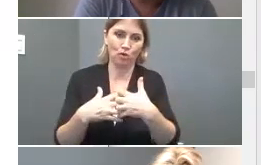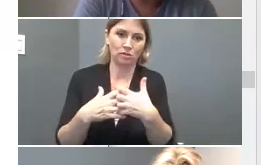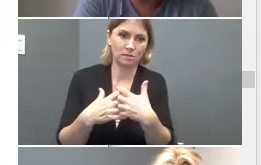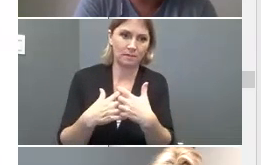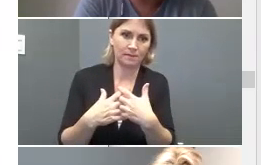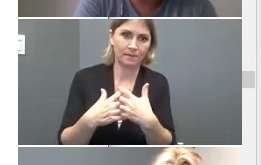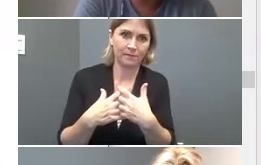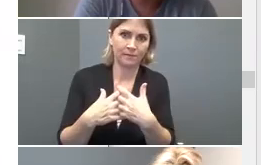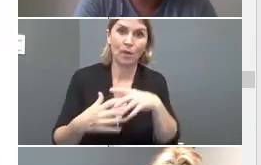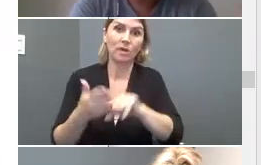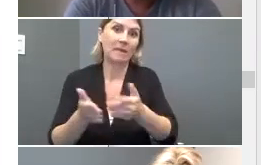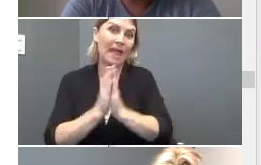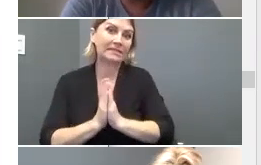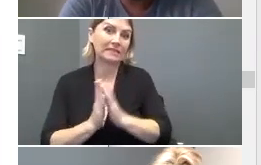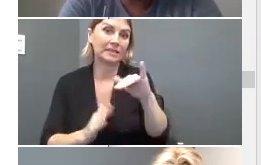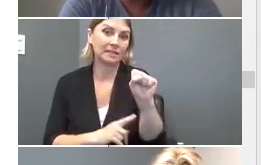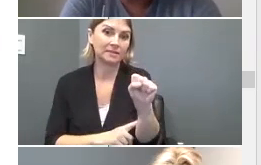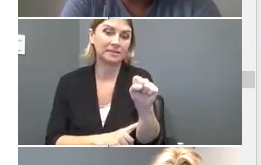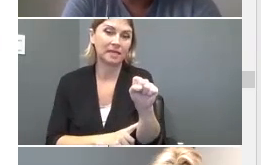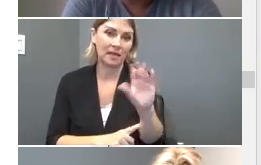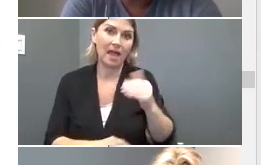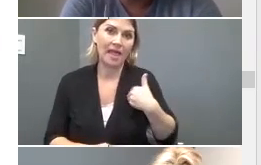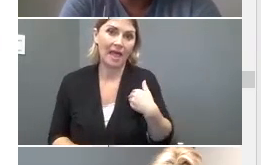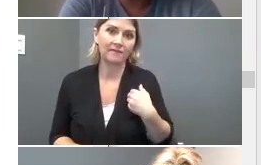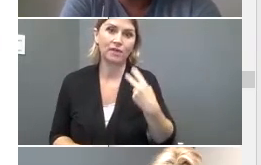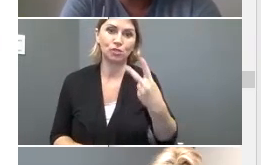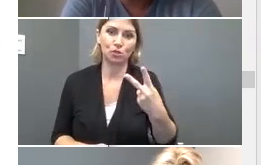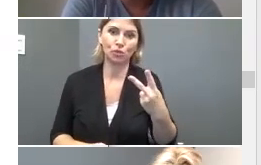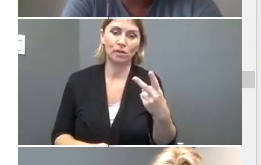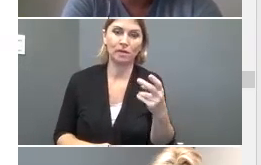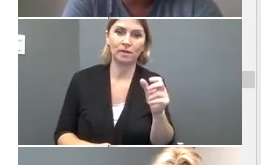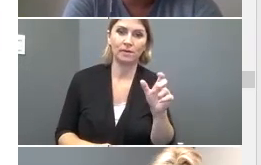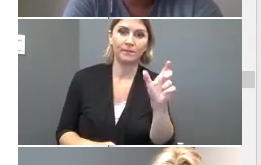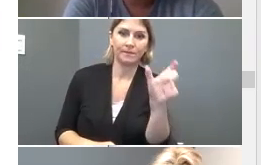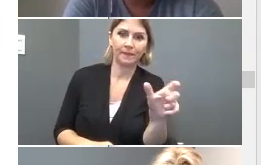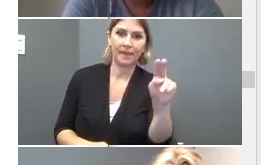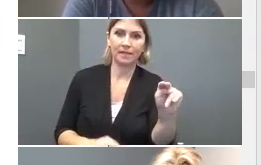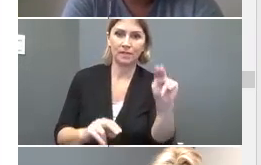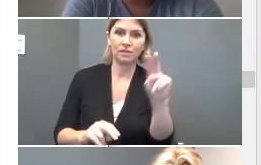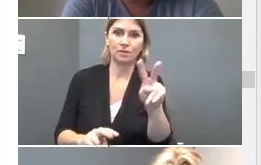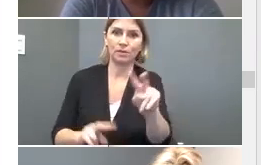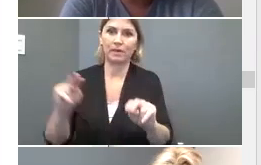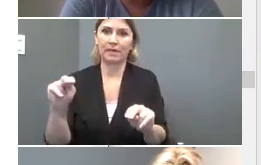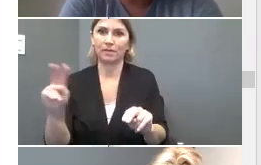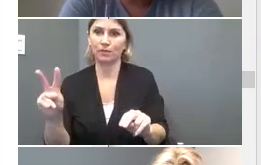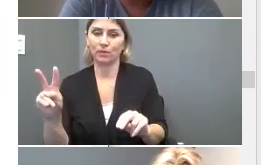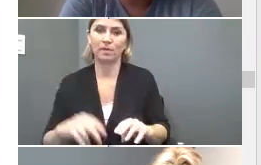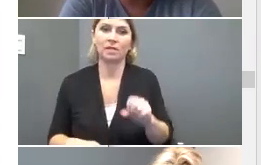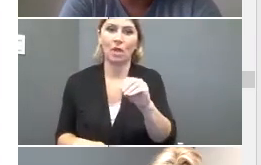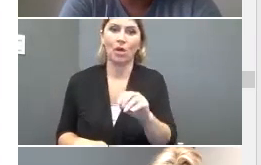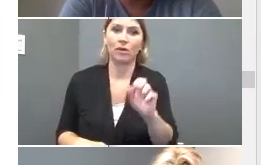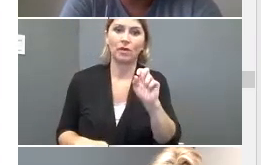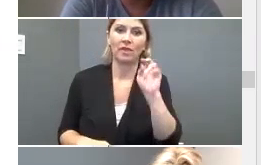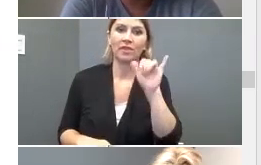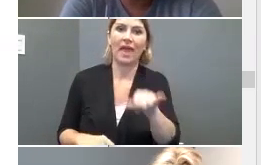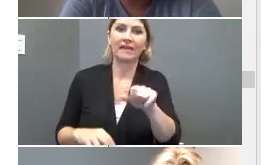So what I'm asking is, I have two subarrays of size n by 2 and n by 2. What is the extra memory that